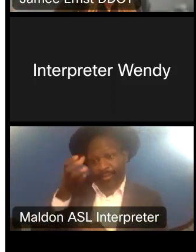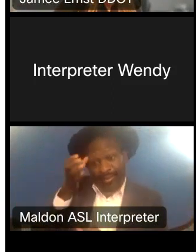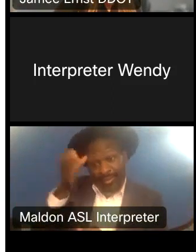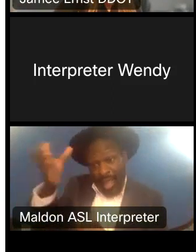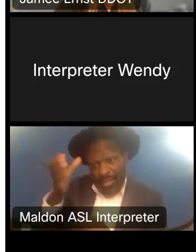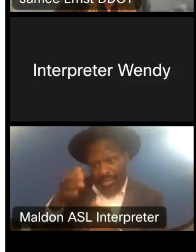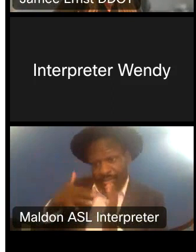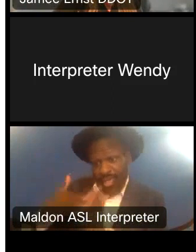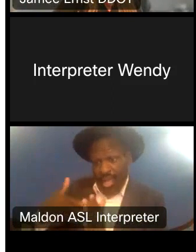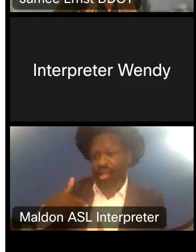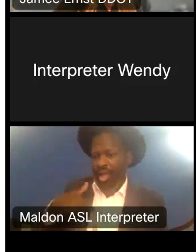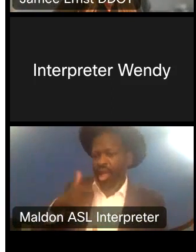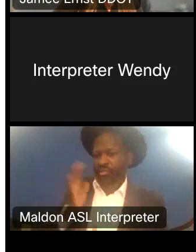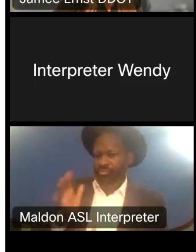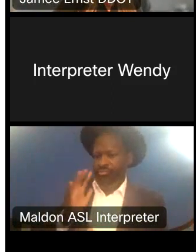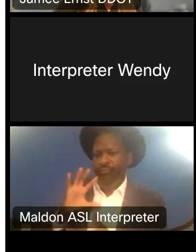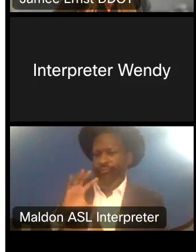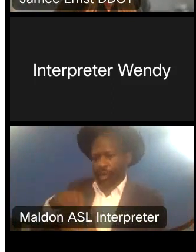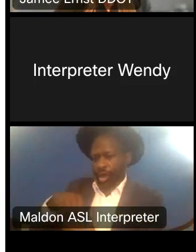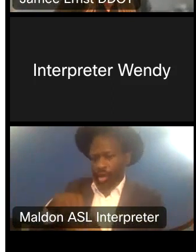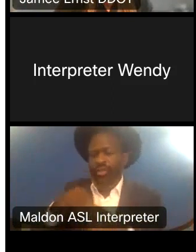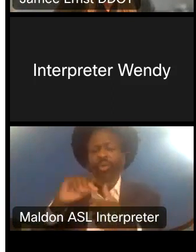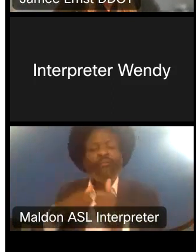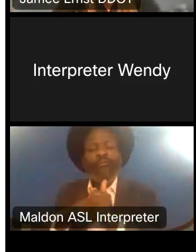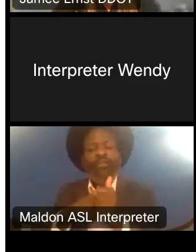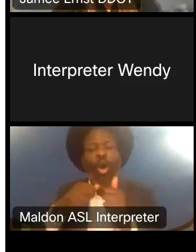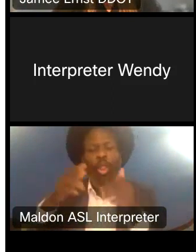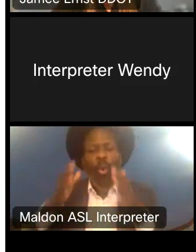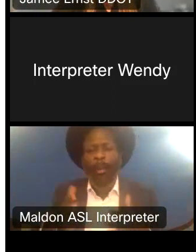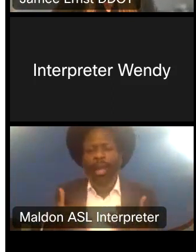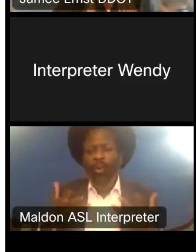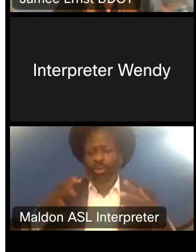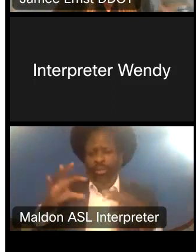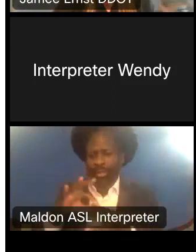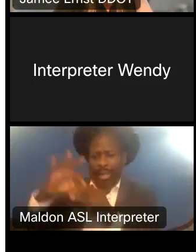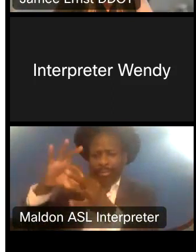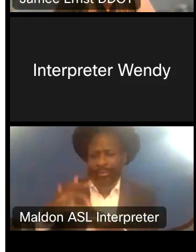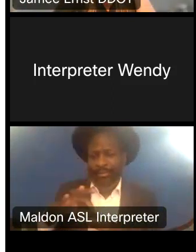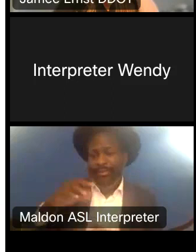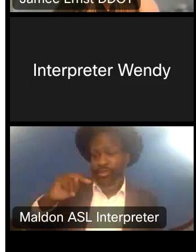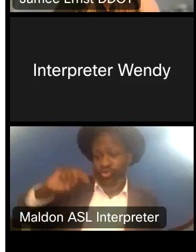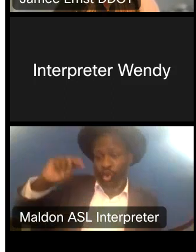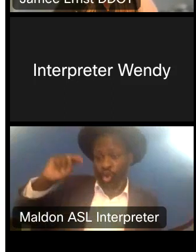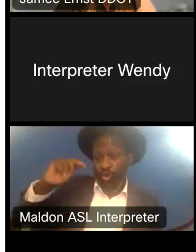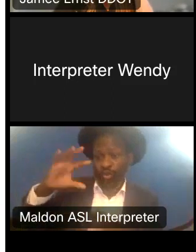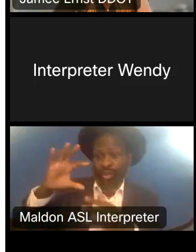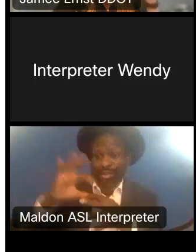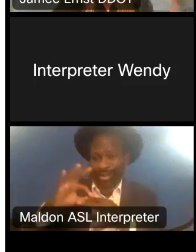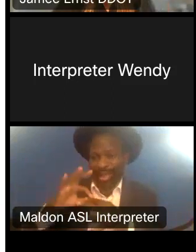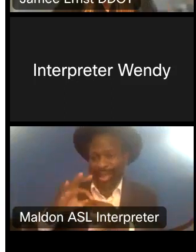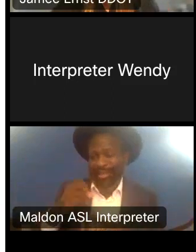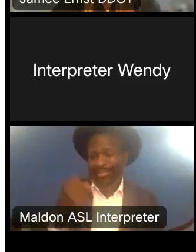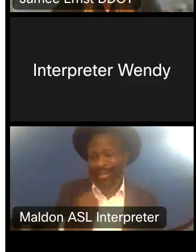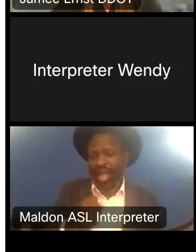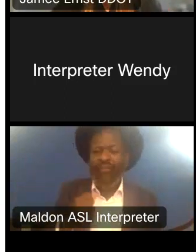couple of questions, I think it's crucially important to connect both the south and the north sides, and currently the project